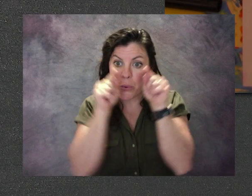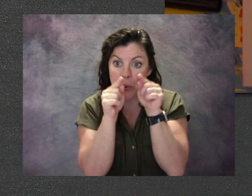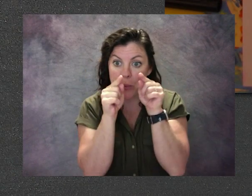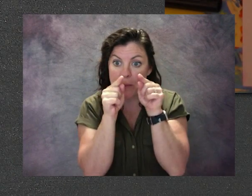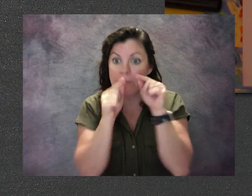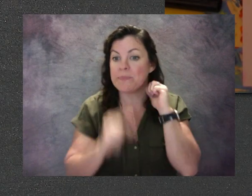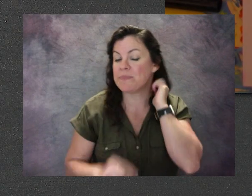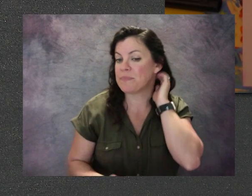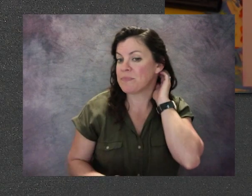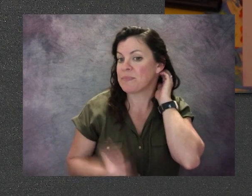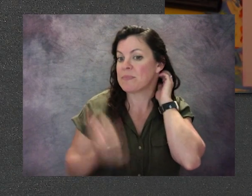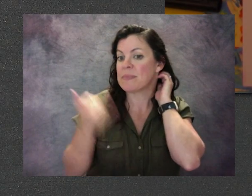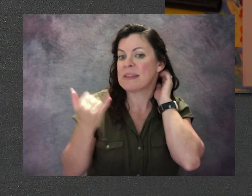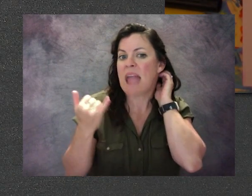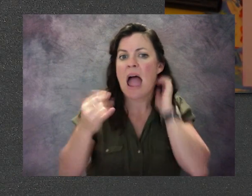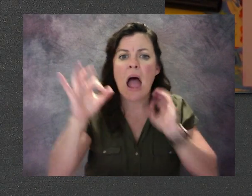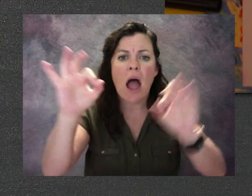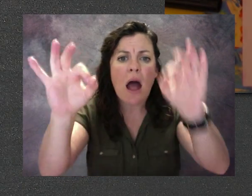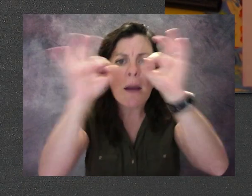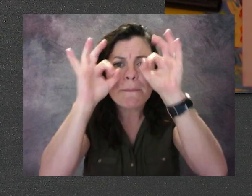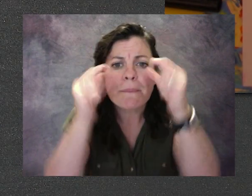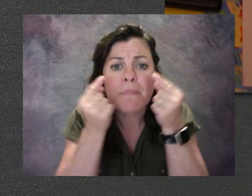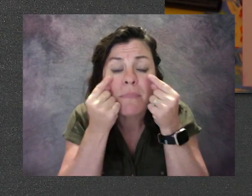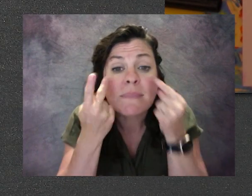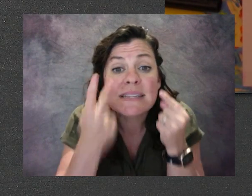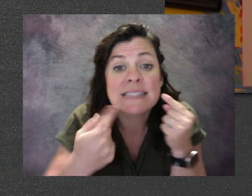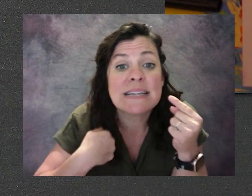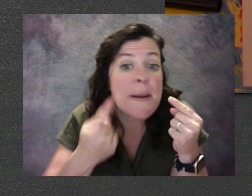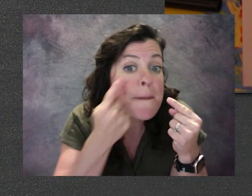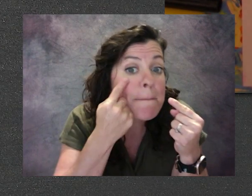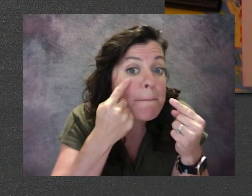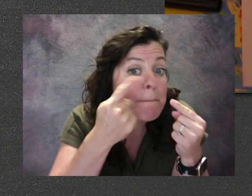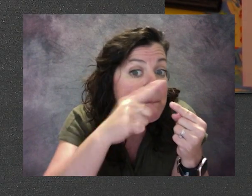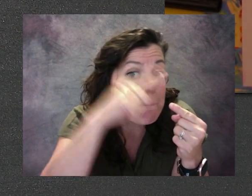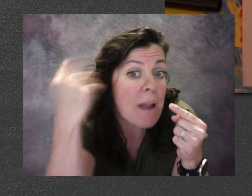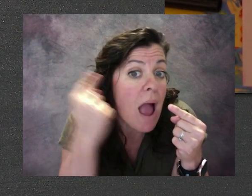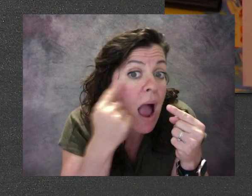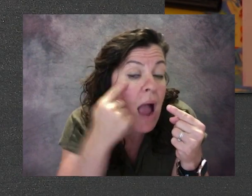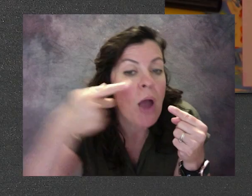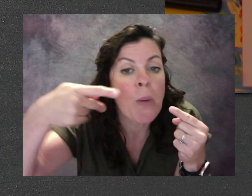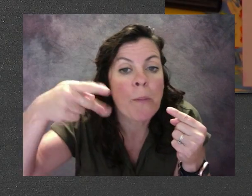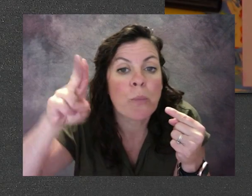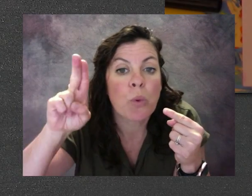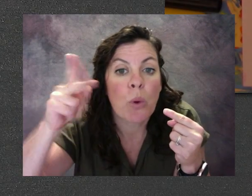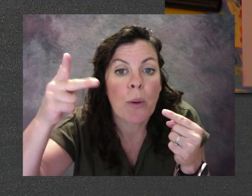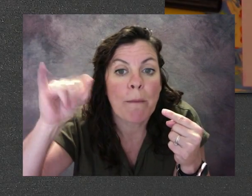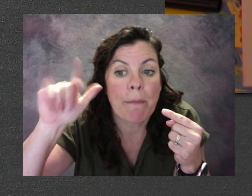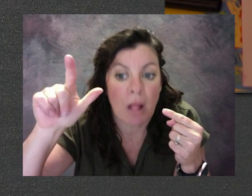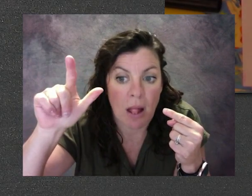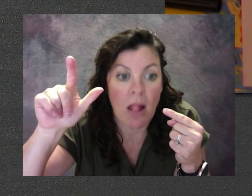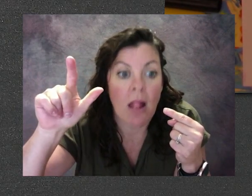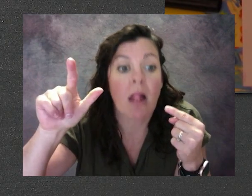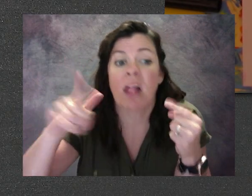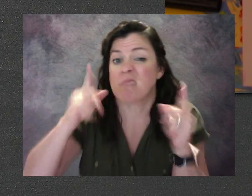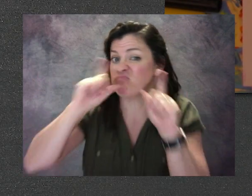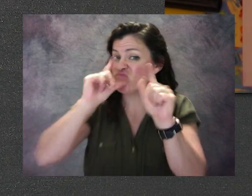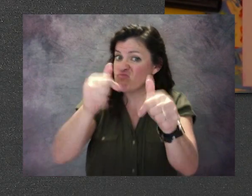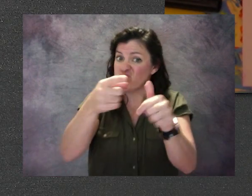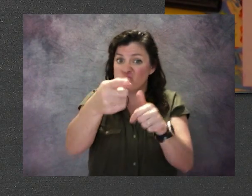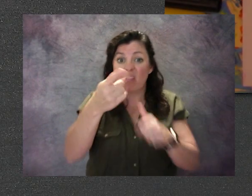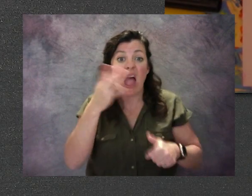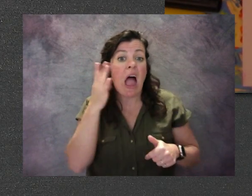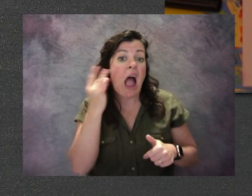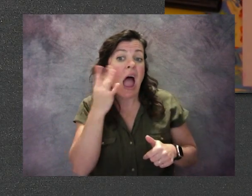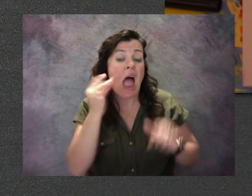pupils. You get to decide what kind of pupils you want. Do you want cat slit eyes? Sometimes they have